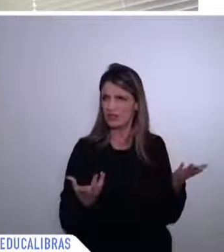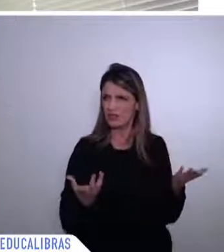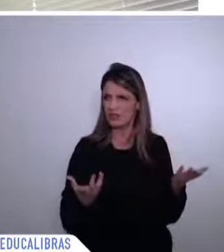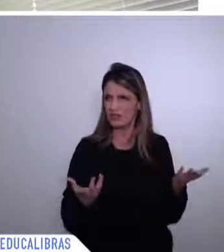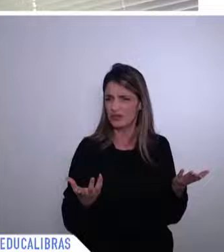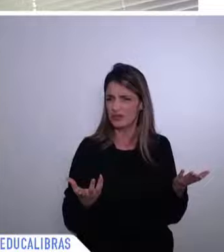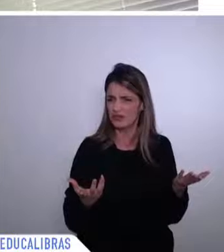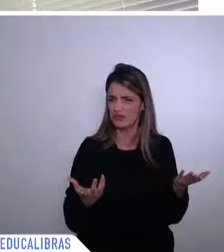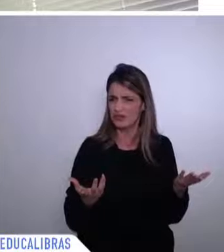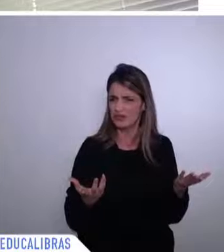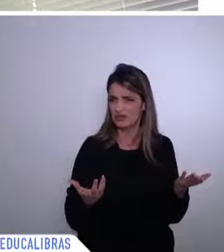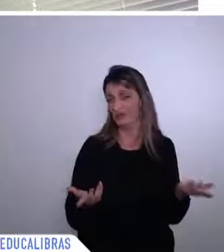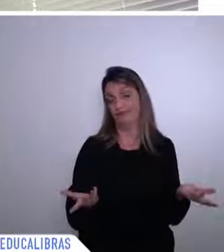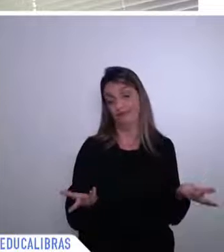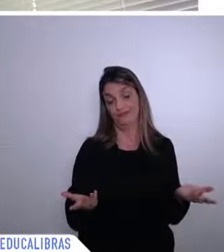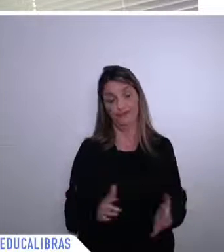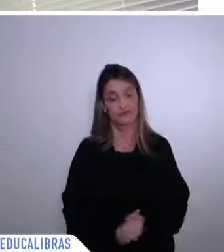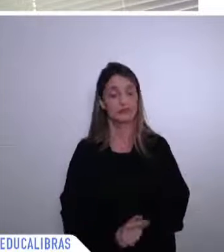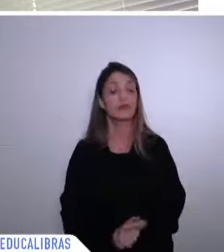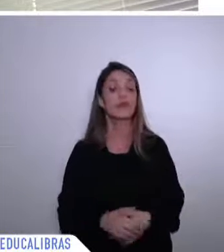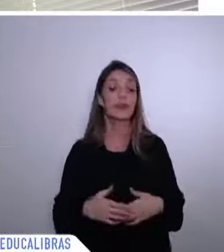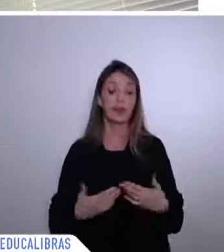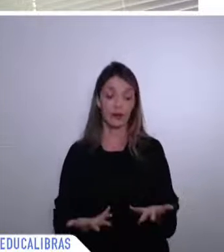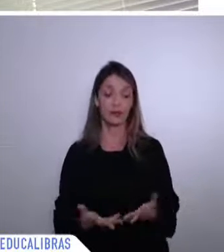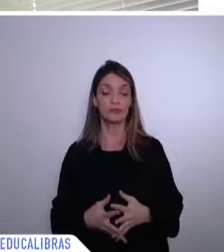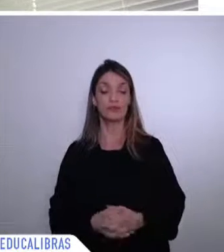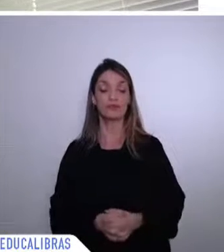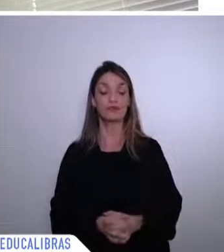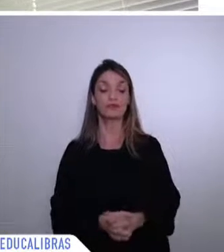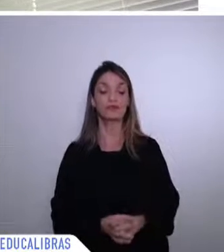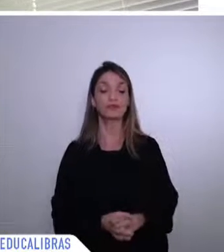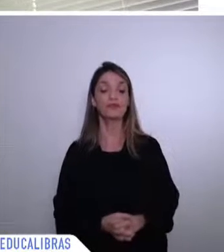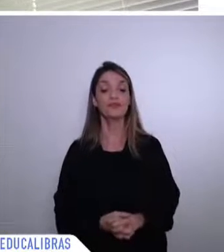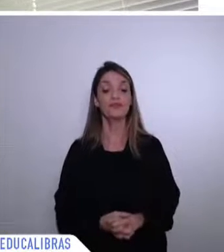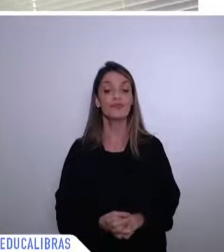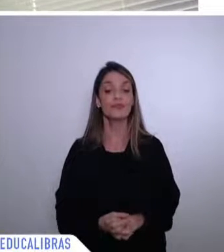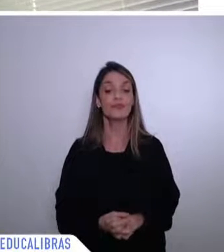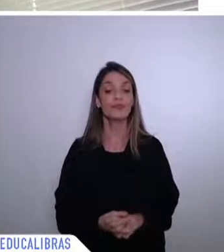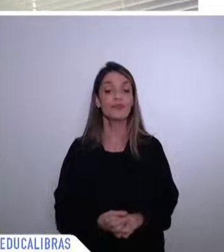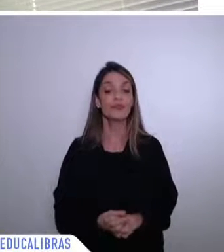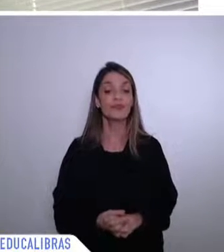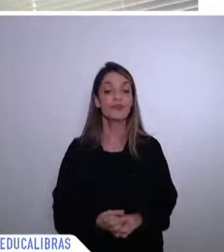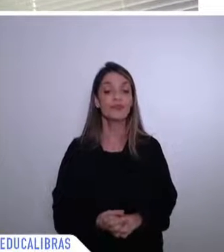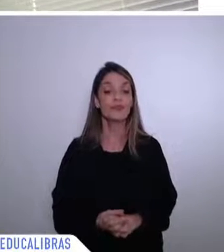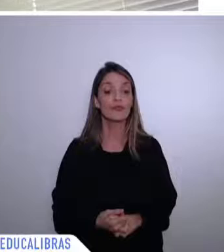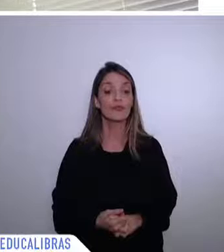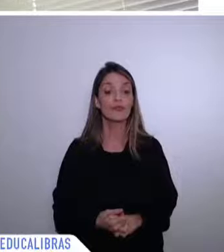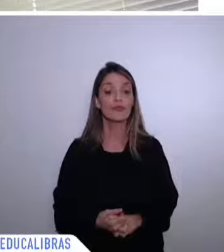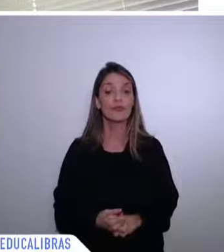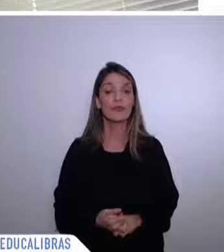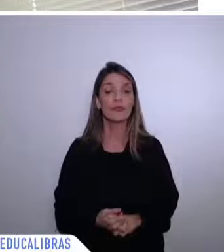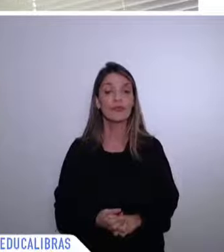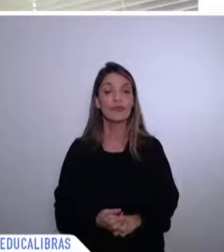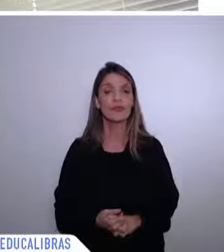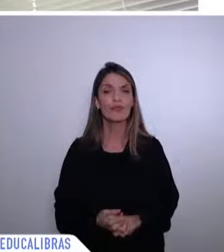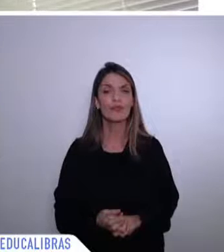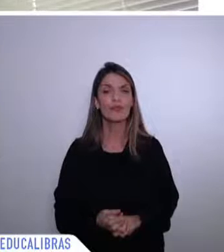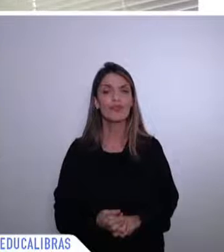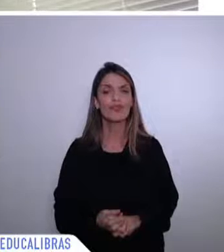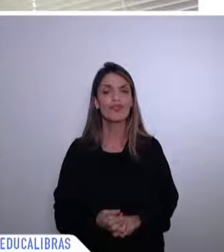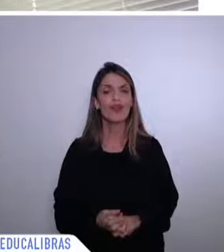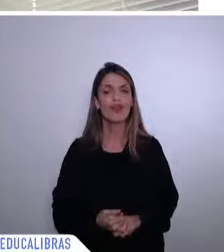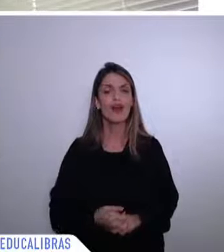rights. If you want to have rights, you cannot be a slave. What I want to say about this is, with